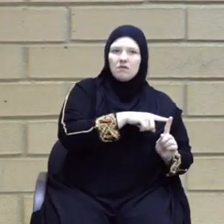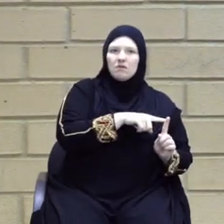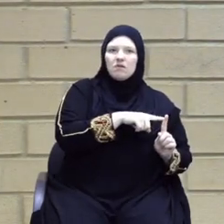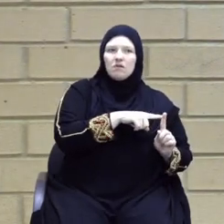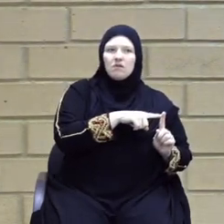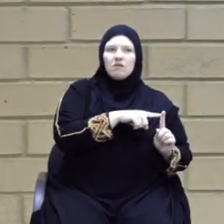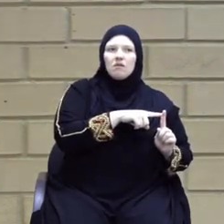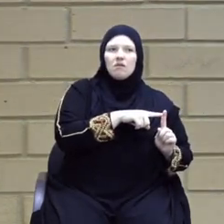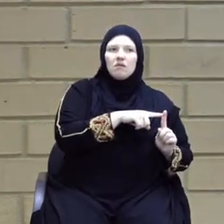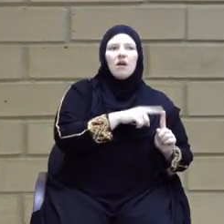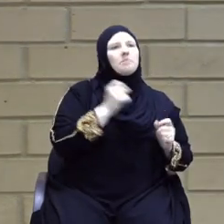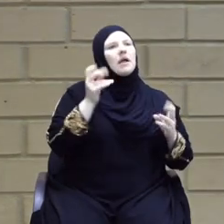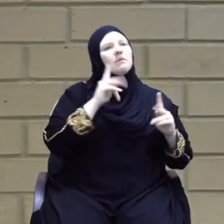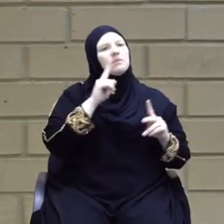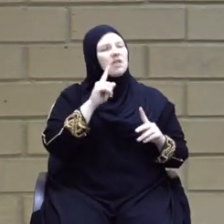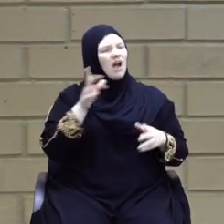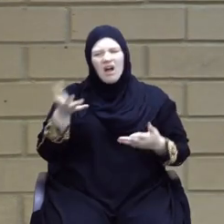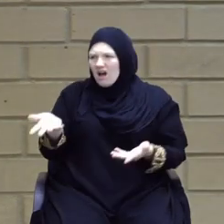being under assault.